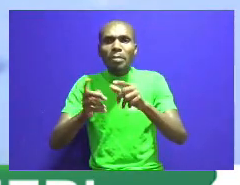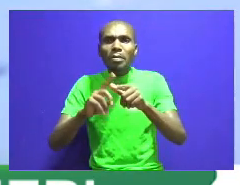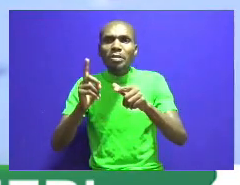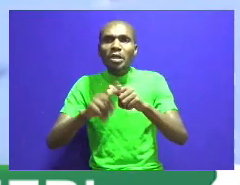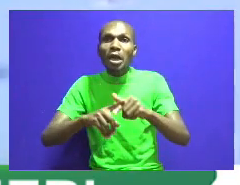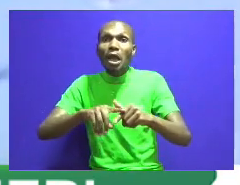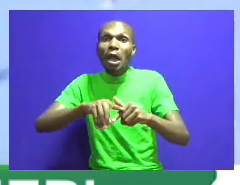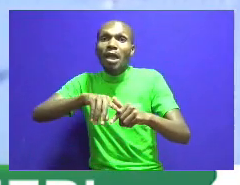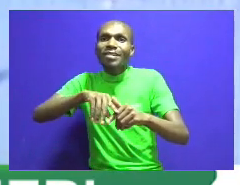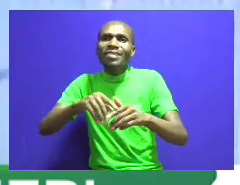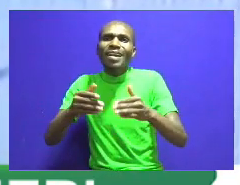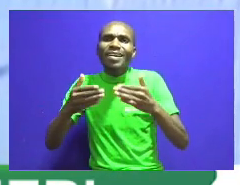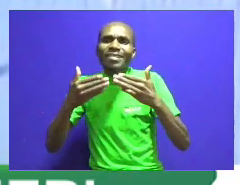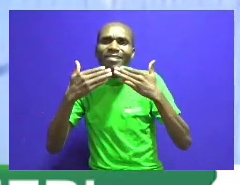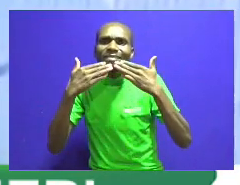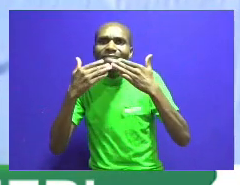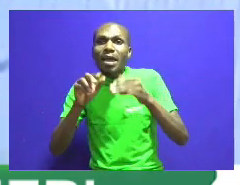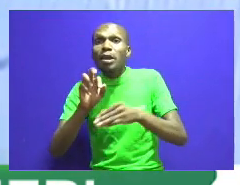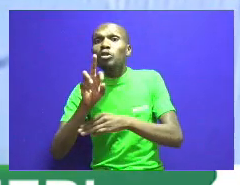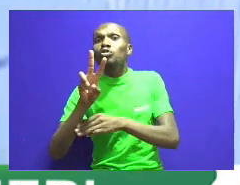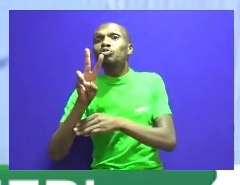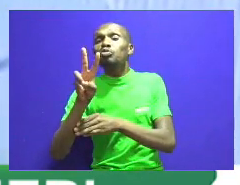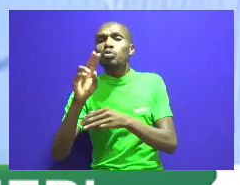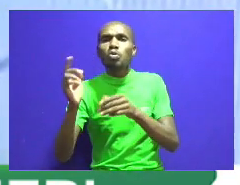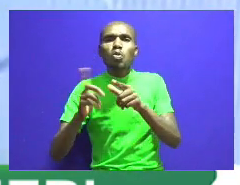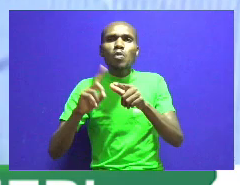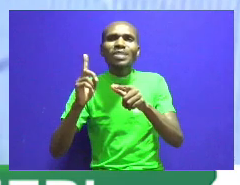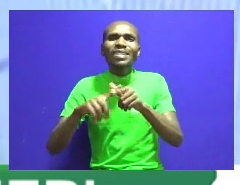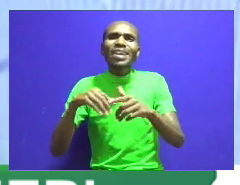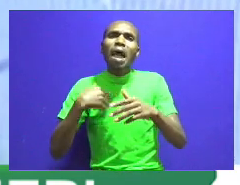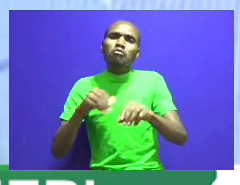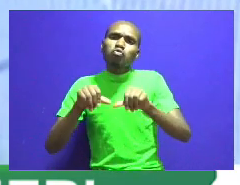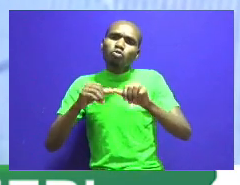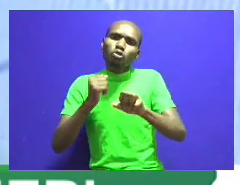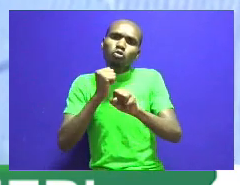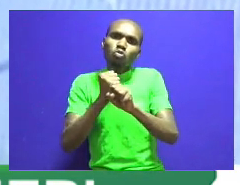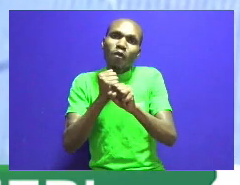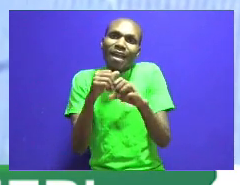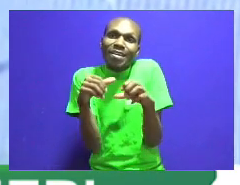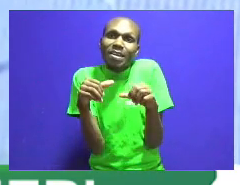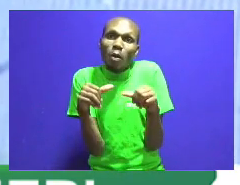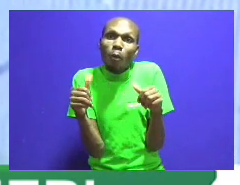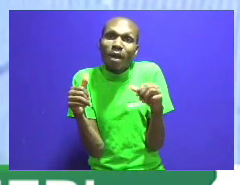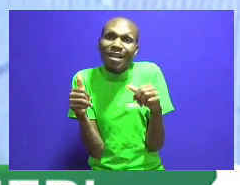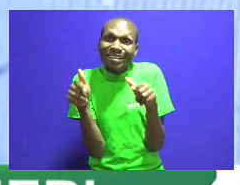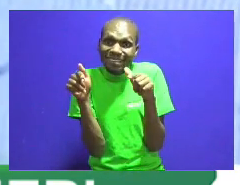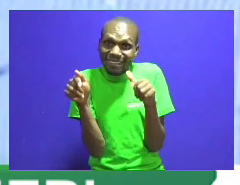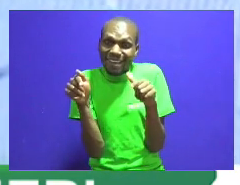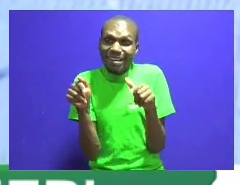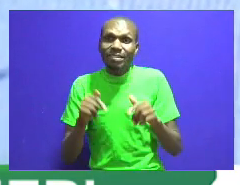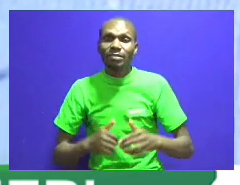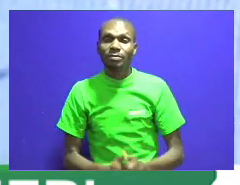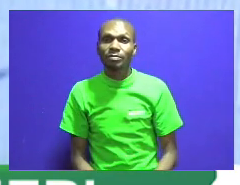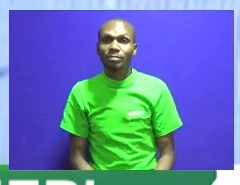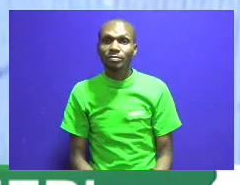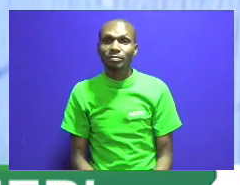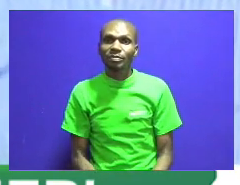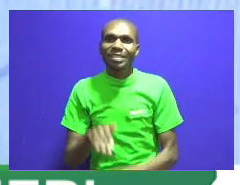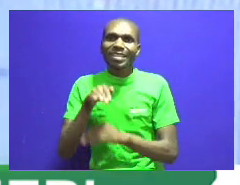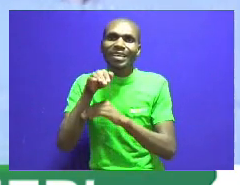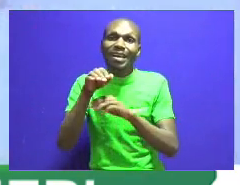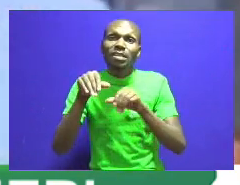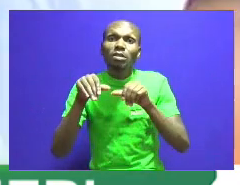ni gabera niliambu ya babirabuo asemiremo ya wabere bago kora anene asegetie kyo giechindege na kubaburi